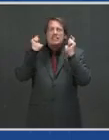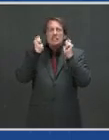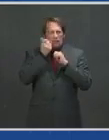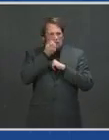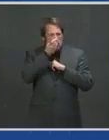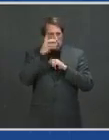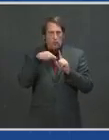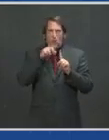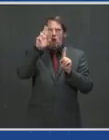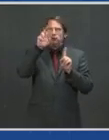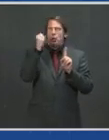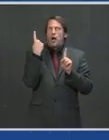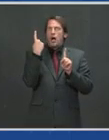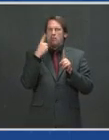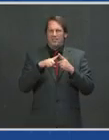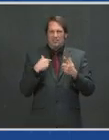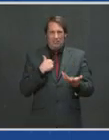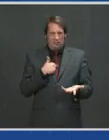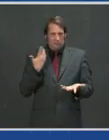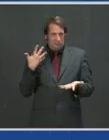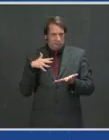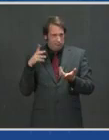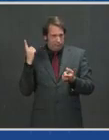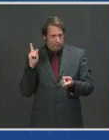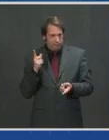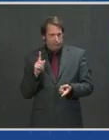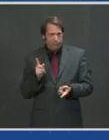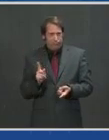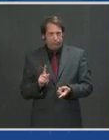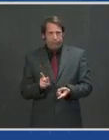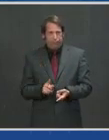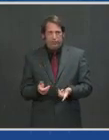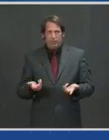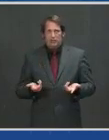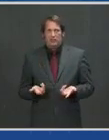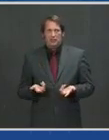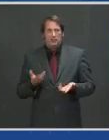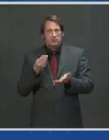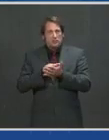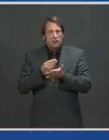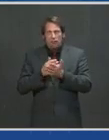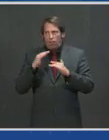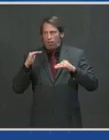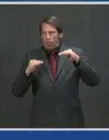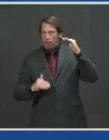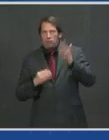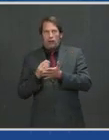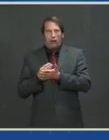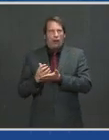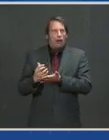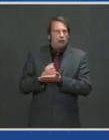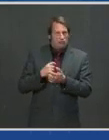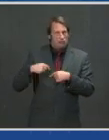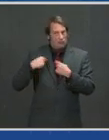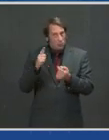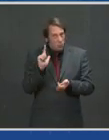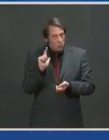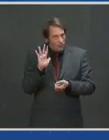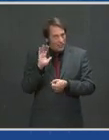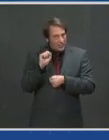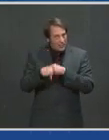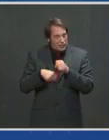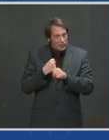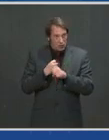declined as a percentage of GDP in the last 25 years. Declined. The United States of